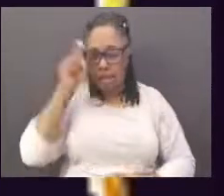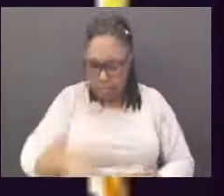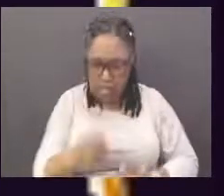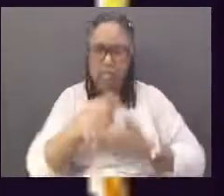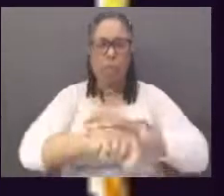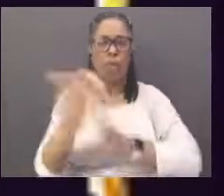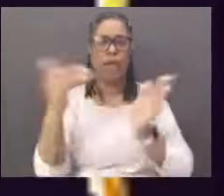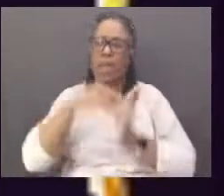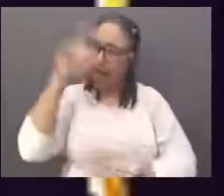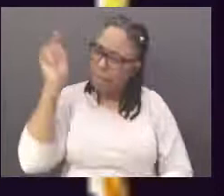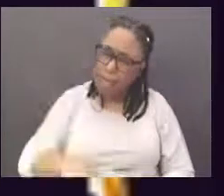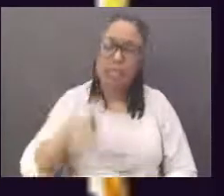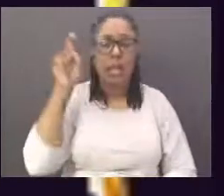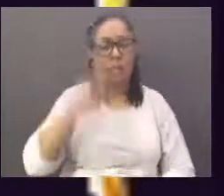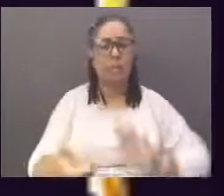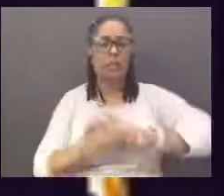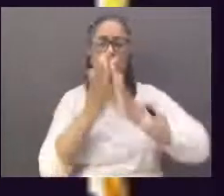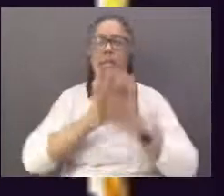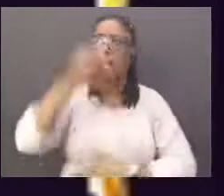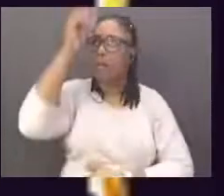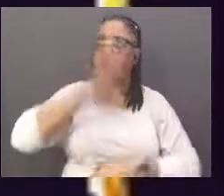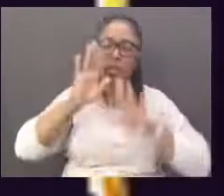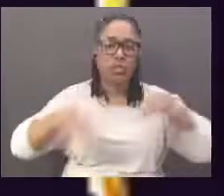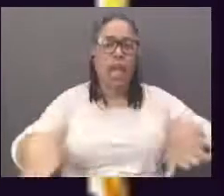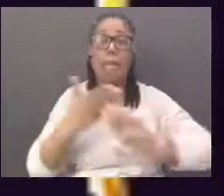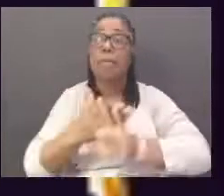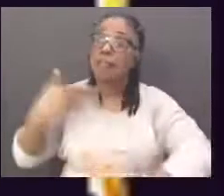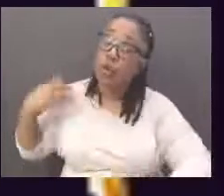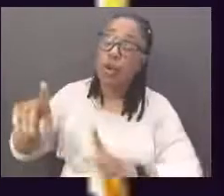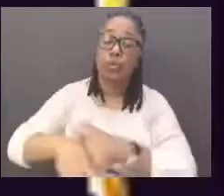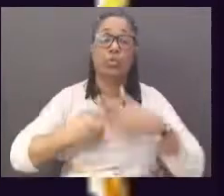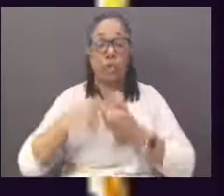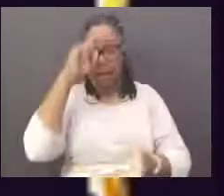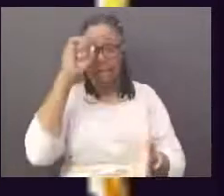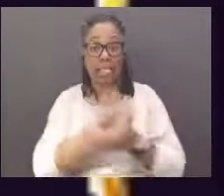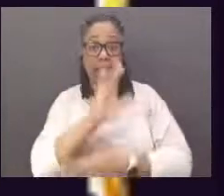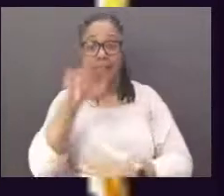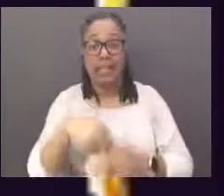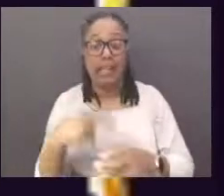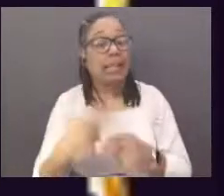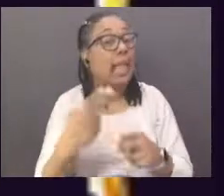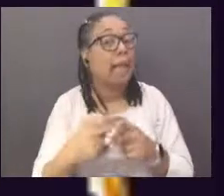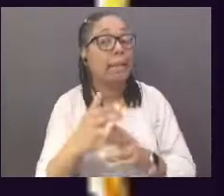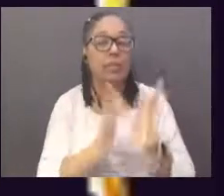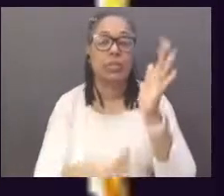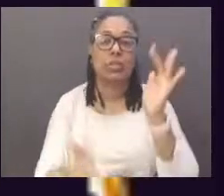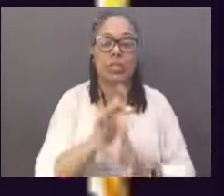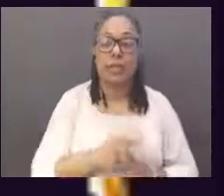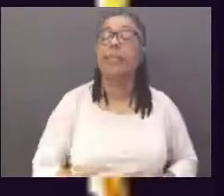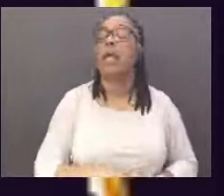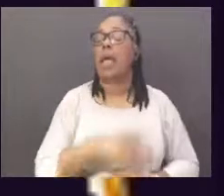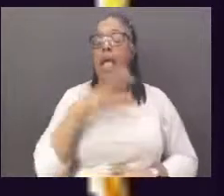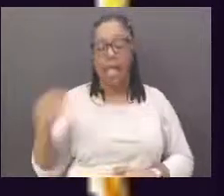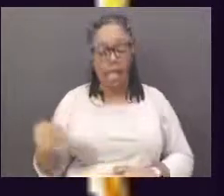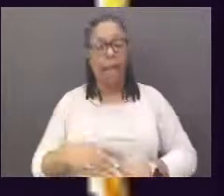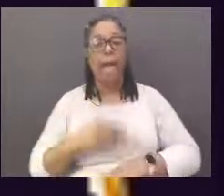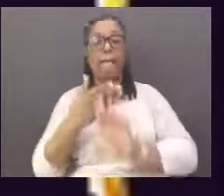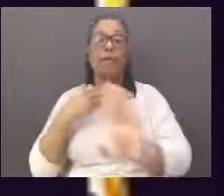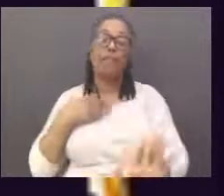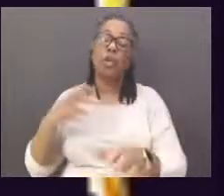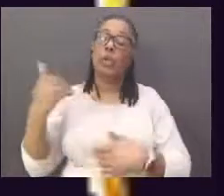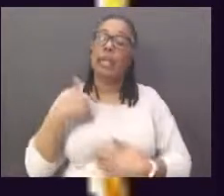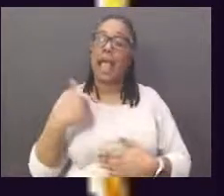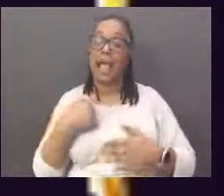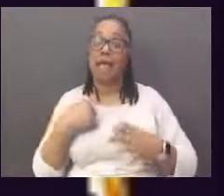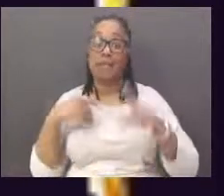You must be a child of God before you can believe in the name of Jesus and have signs that follow you. The word takes